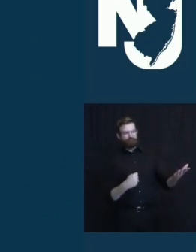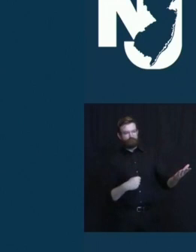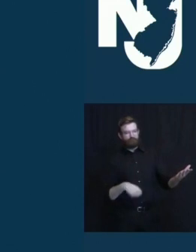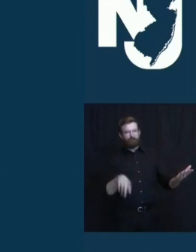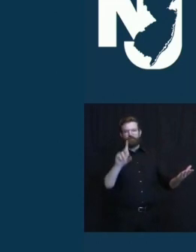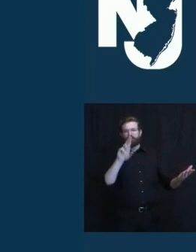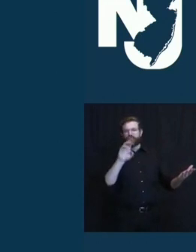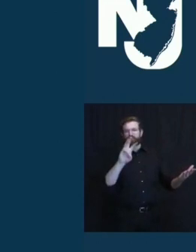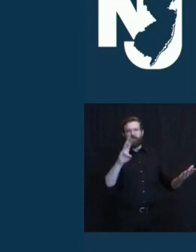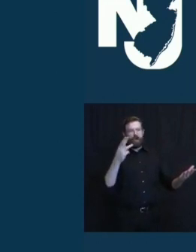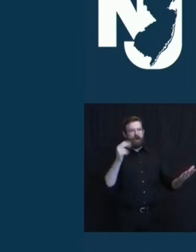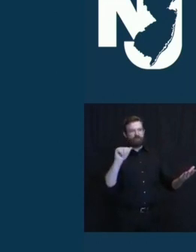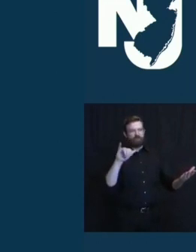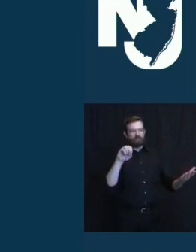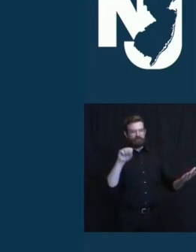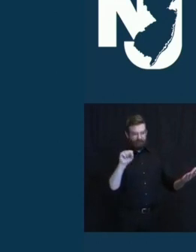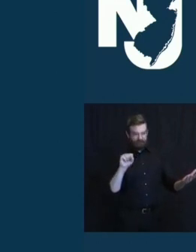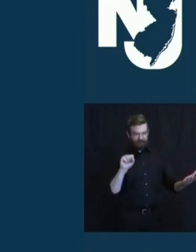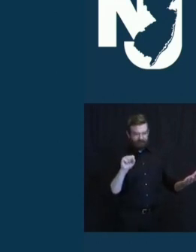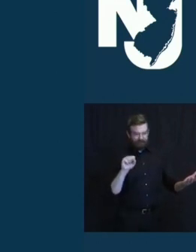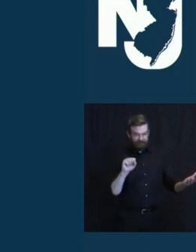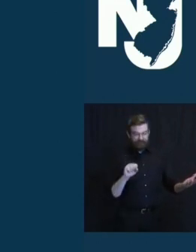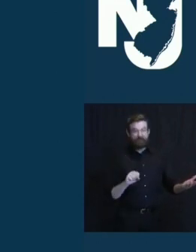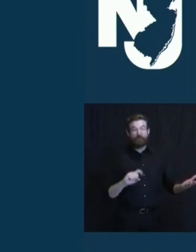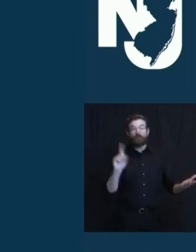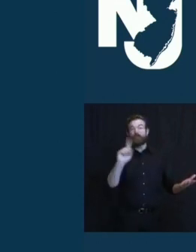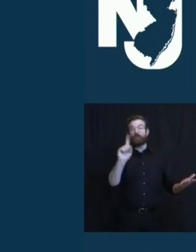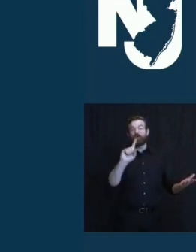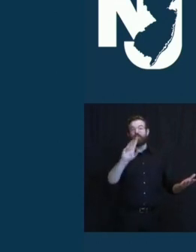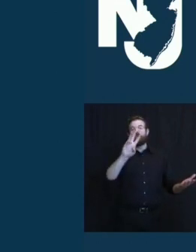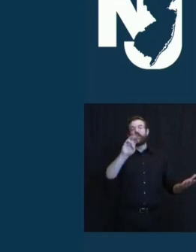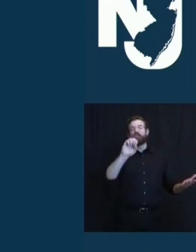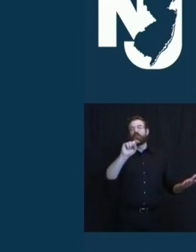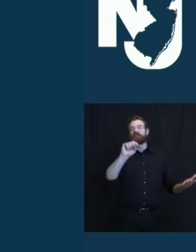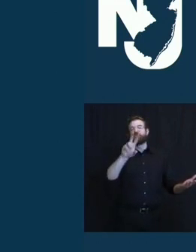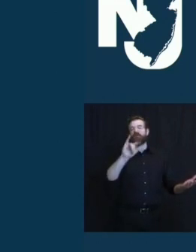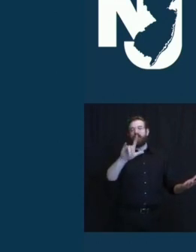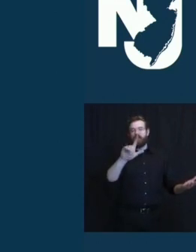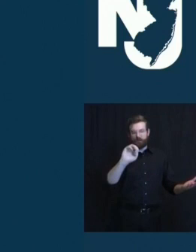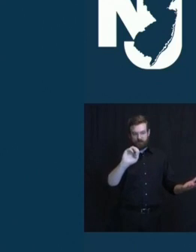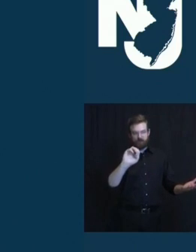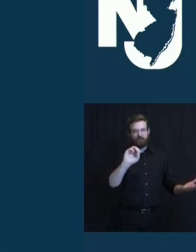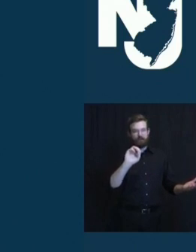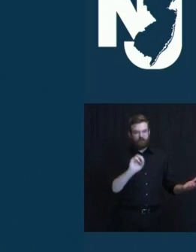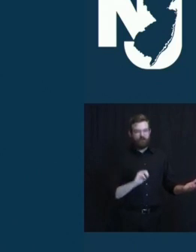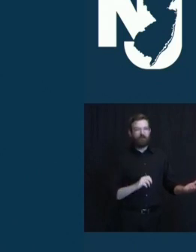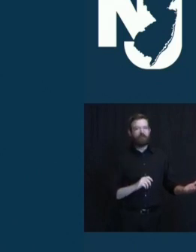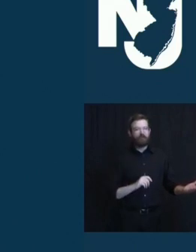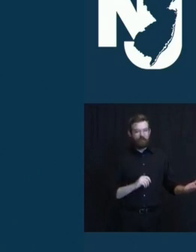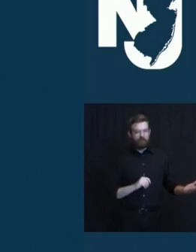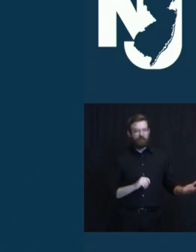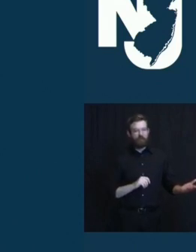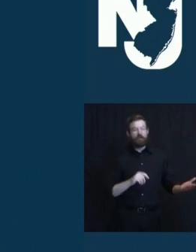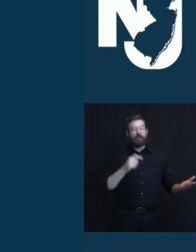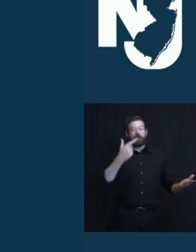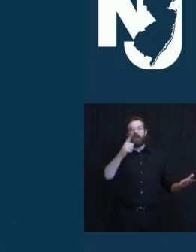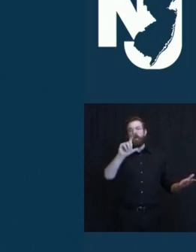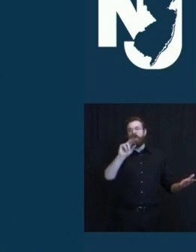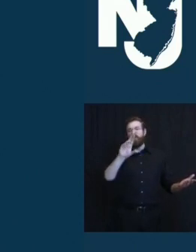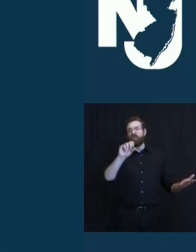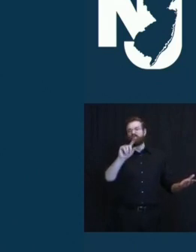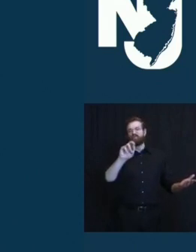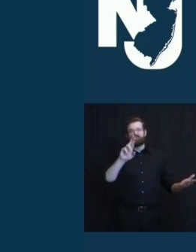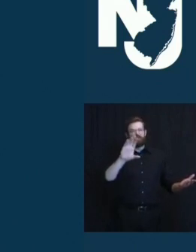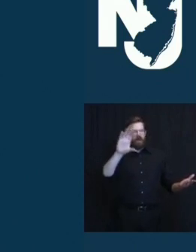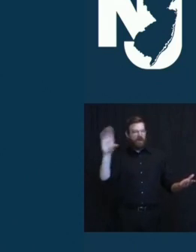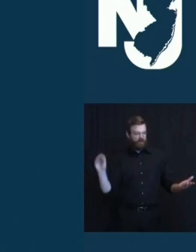himself, never asking for a loan or borrowing money until COVID-19 came along. When